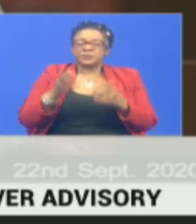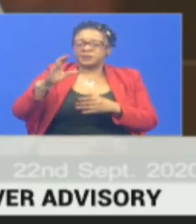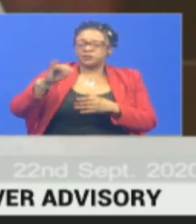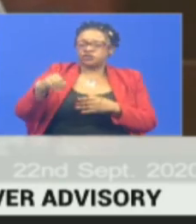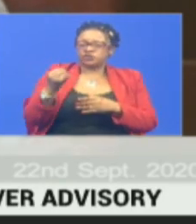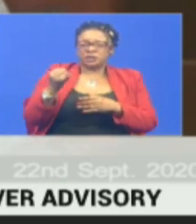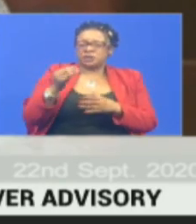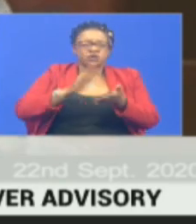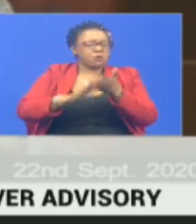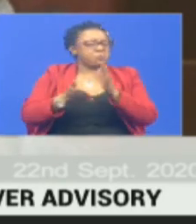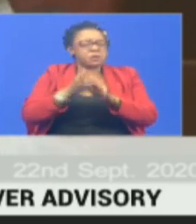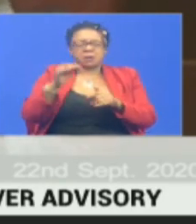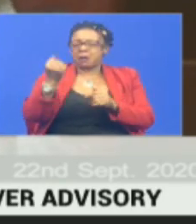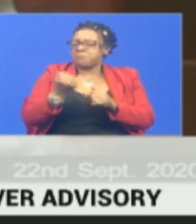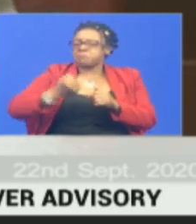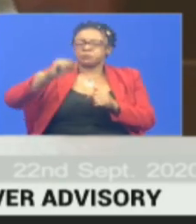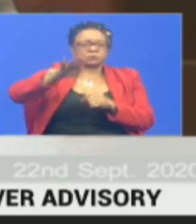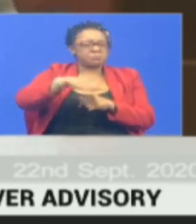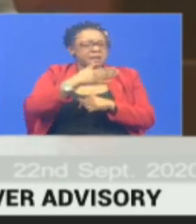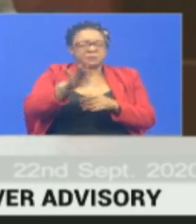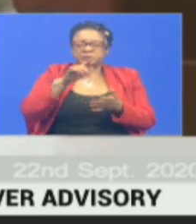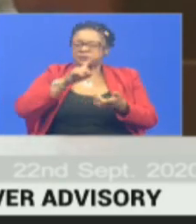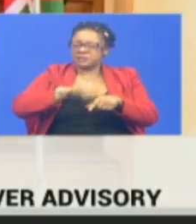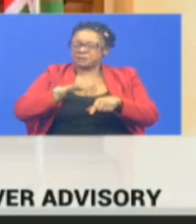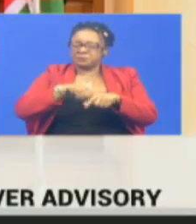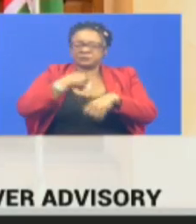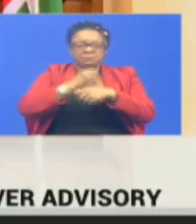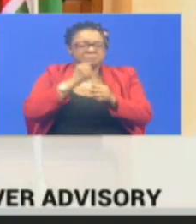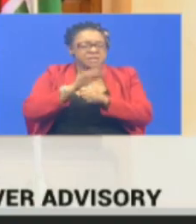Nobody abused Parliament when Parliament made its own decision.